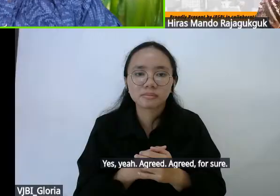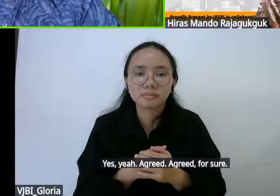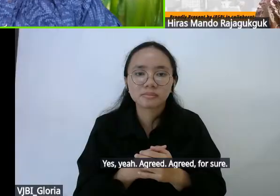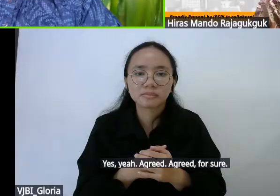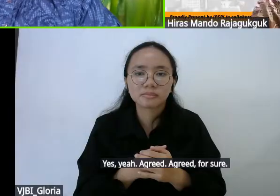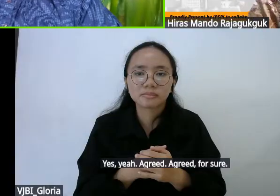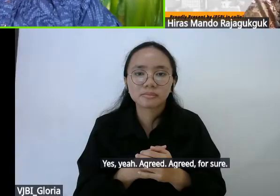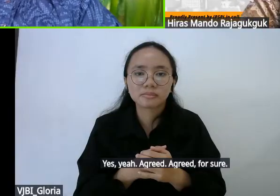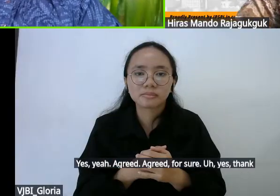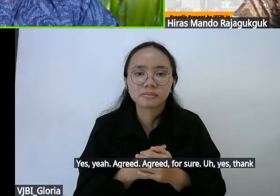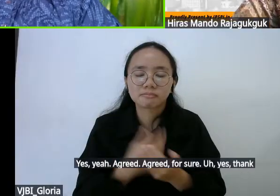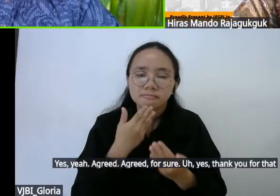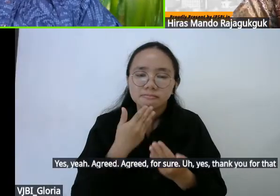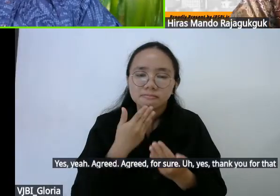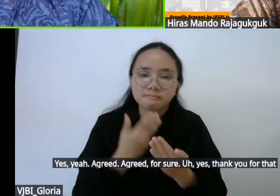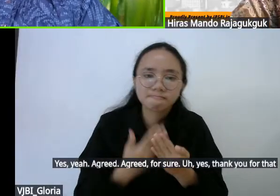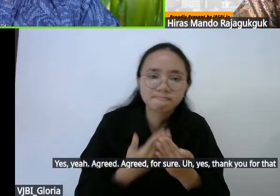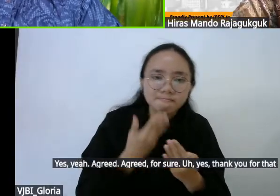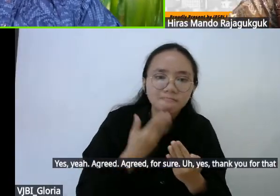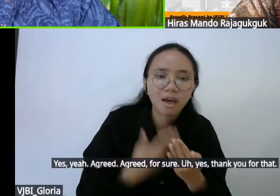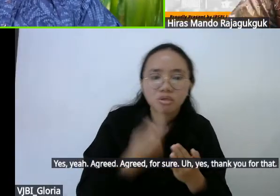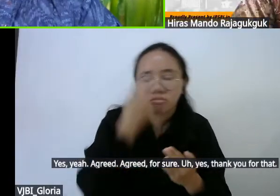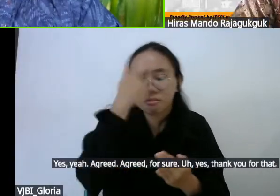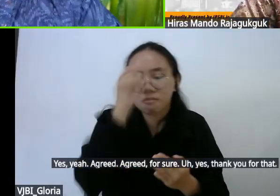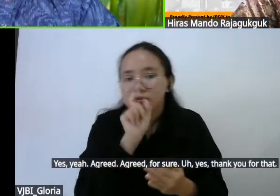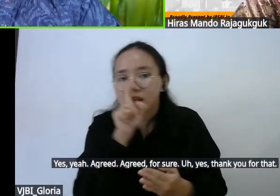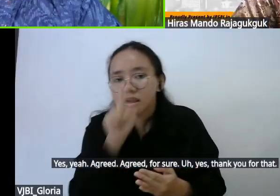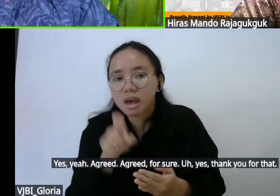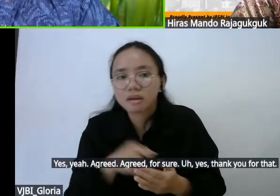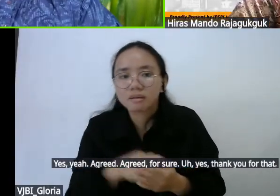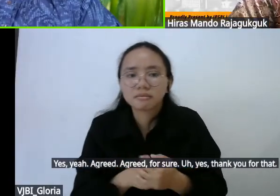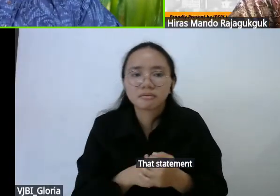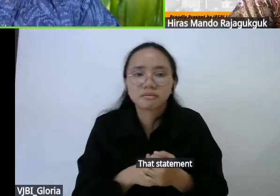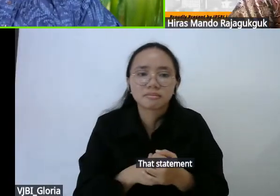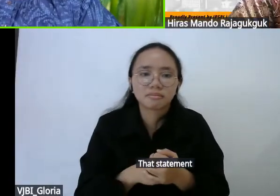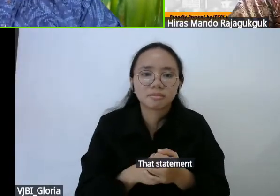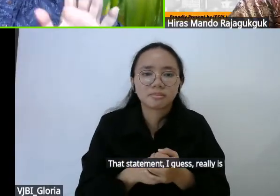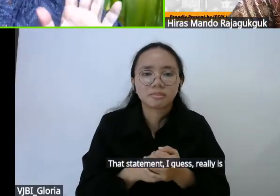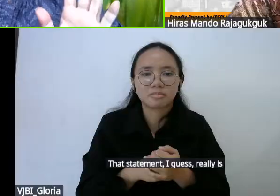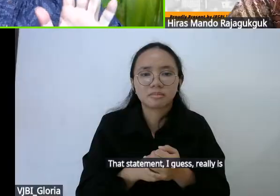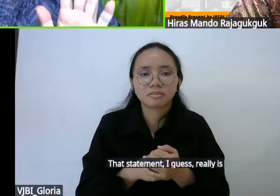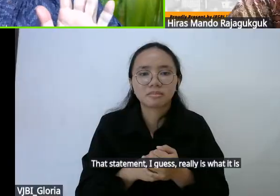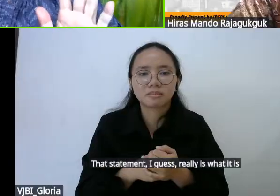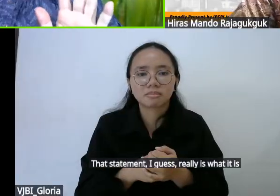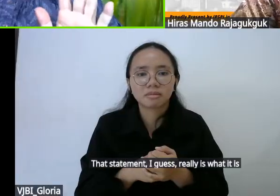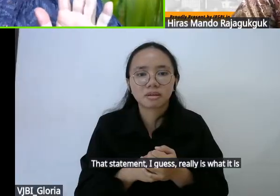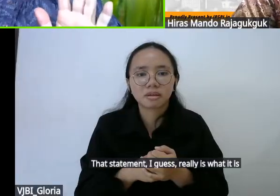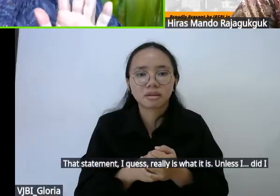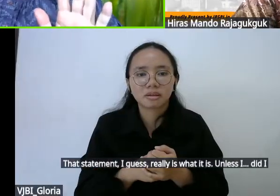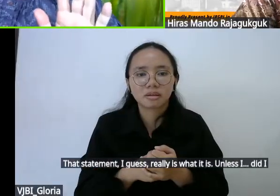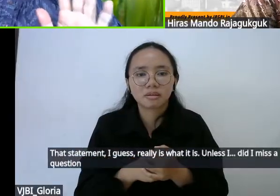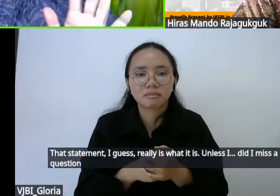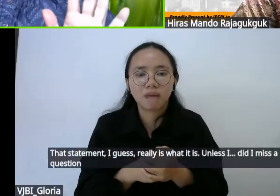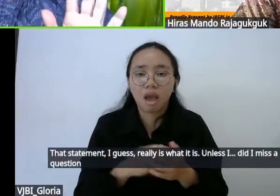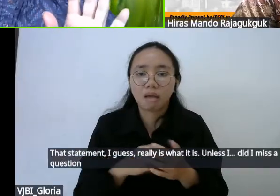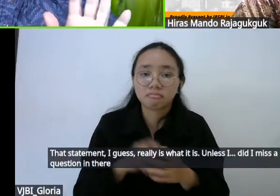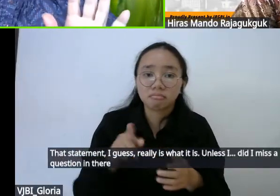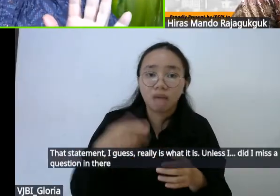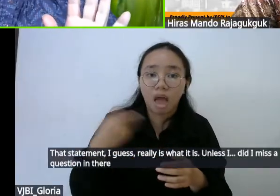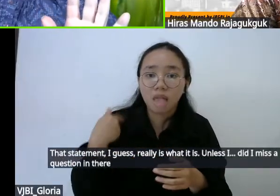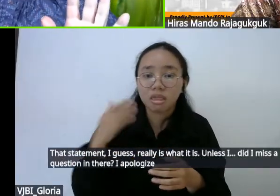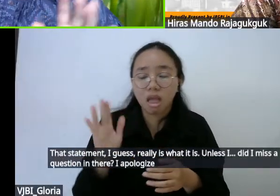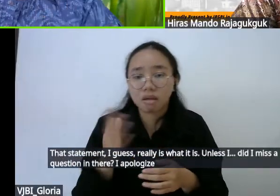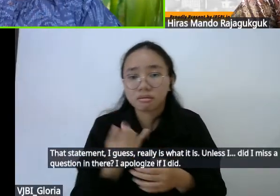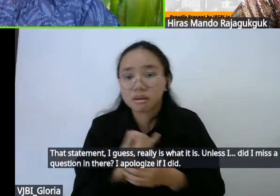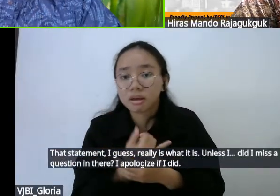Yes, thank you for that. That statement, I guess, really is what it is. Unless did I miss a question in there? I apologize if I